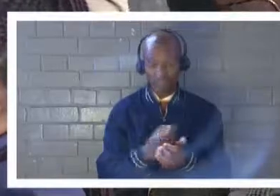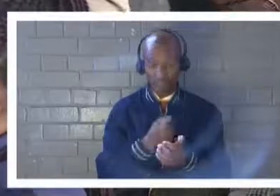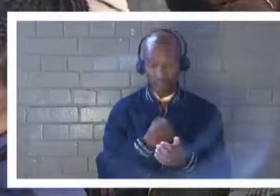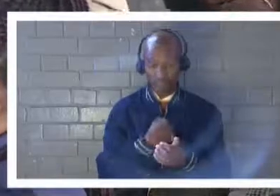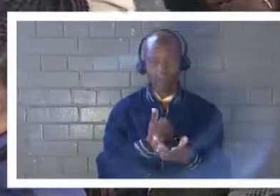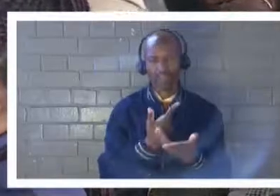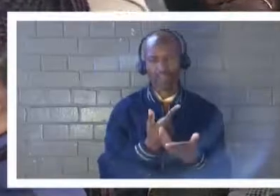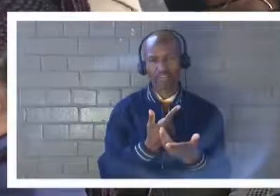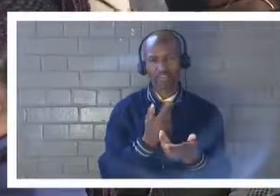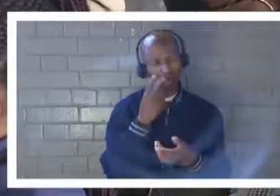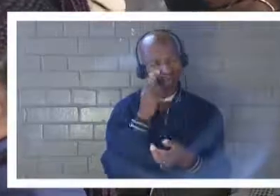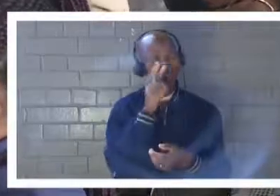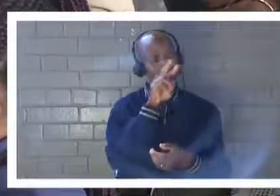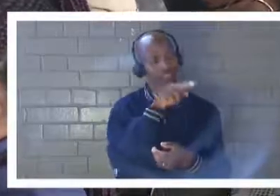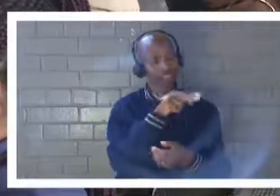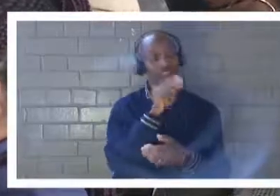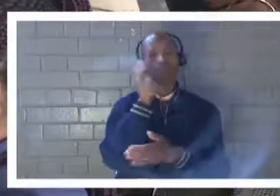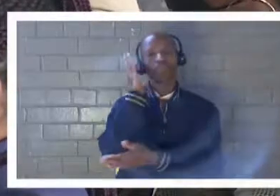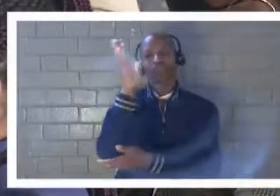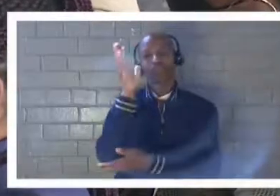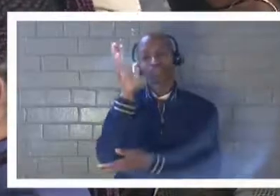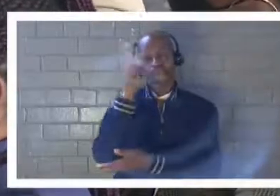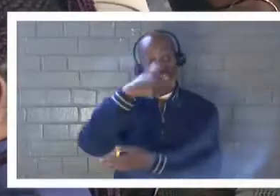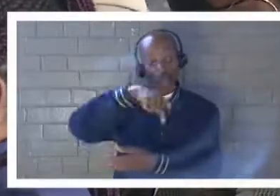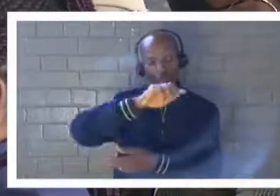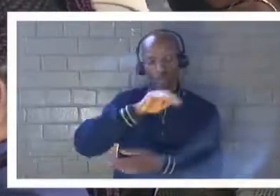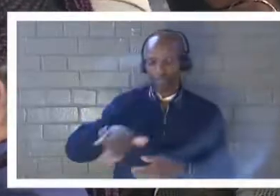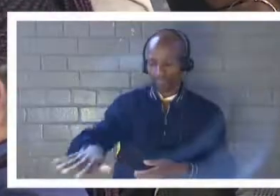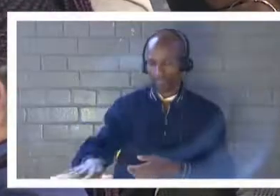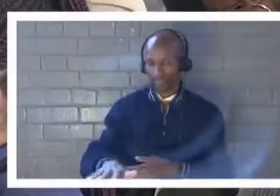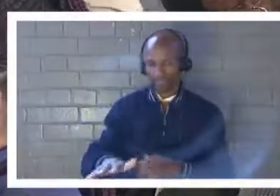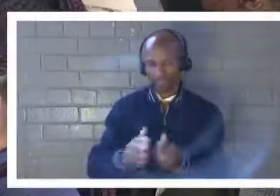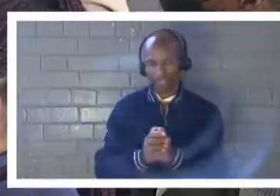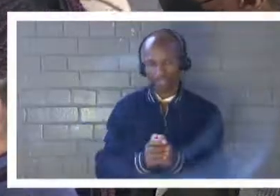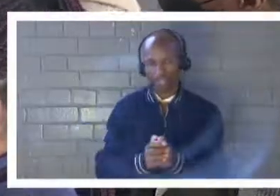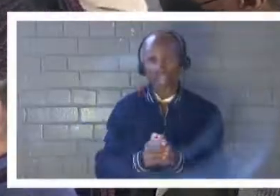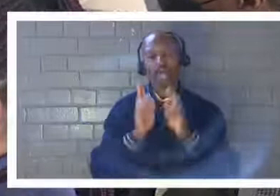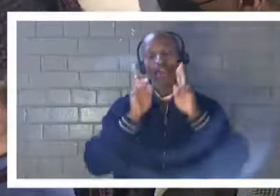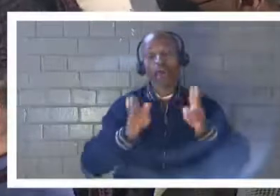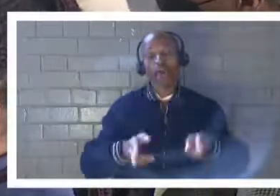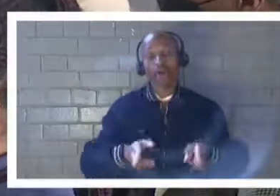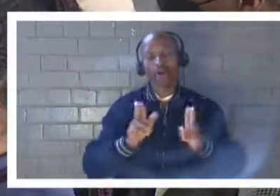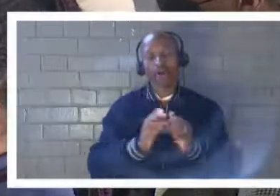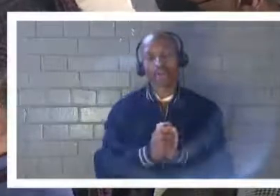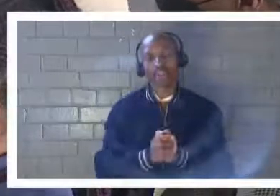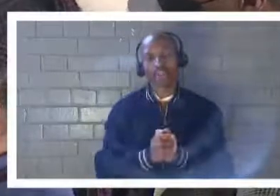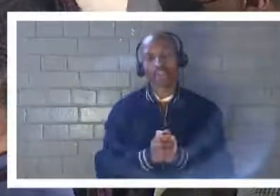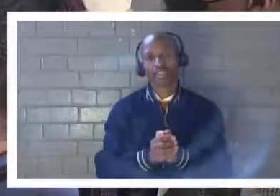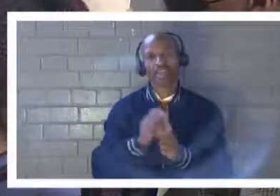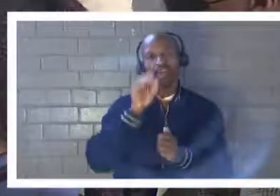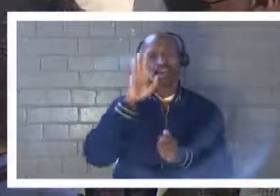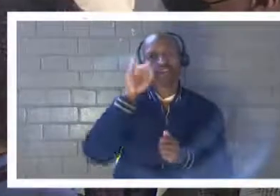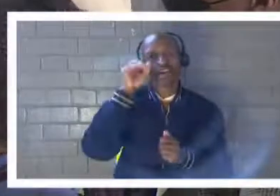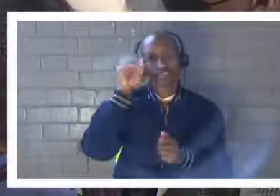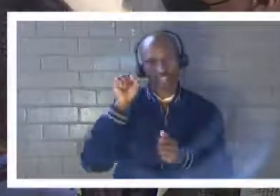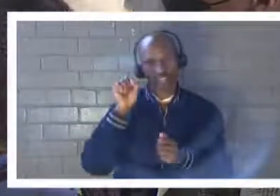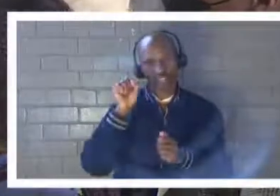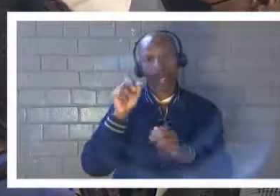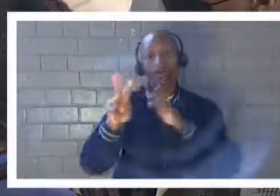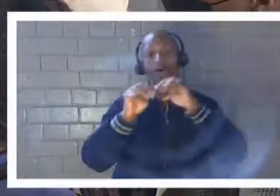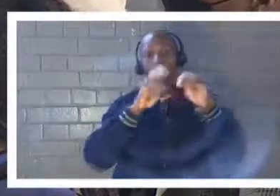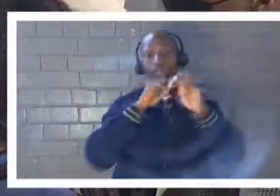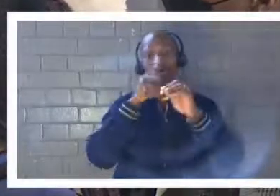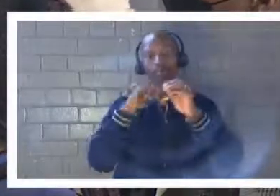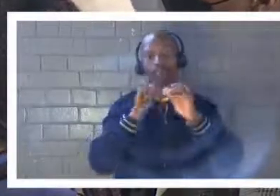I've been seeing the presentation from all institutions, and normally us as FMU managers, we normally talk about